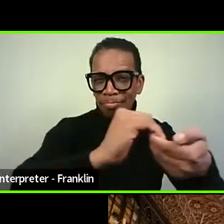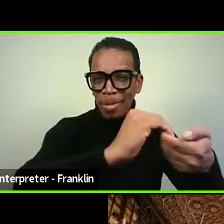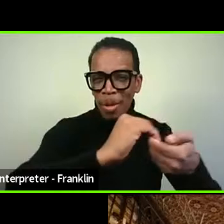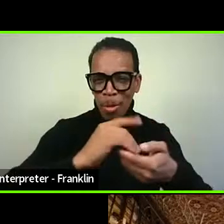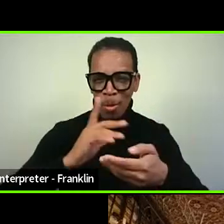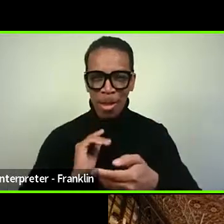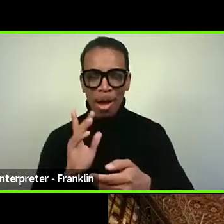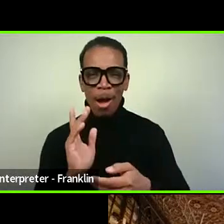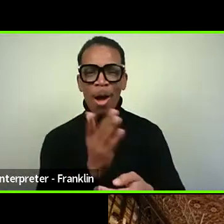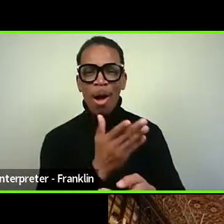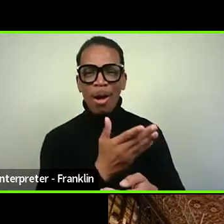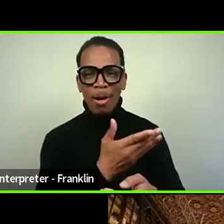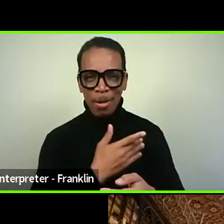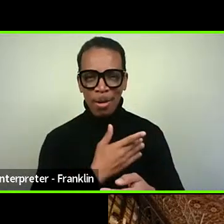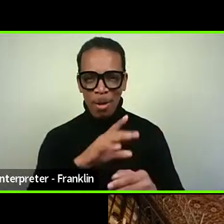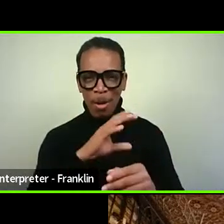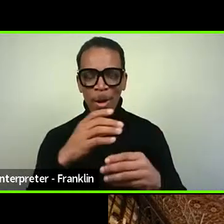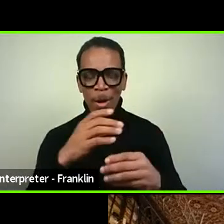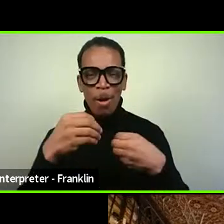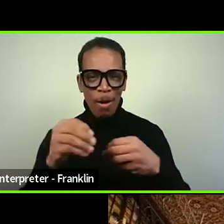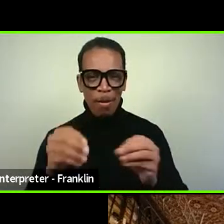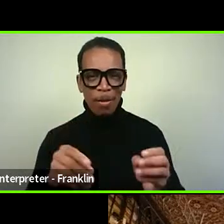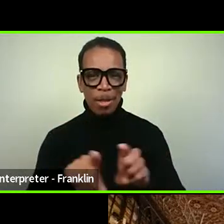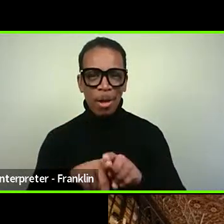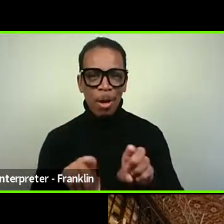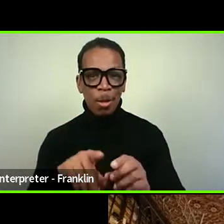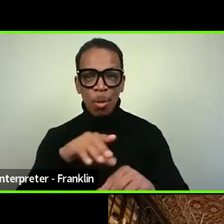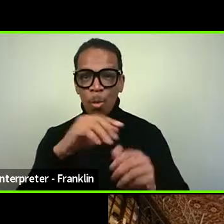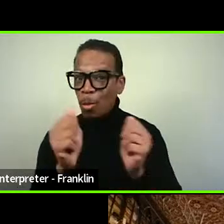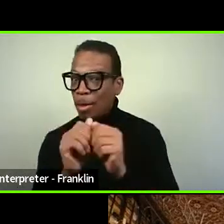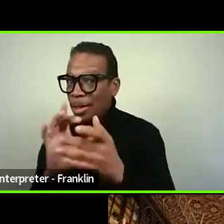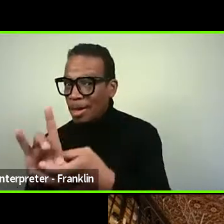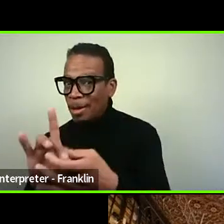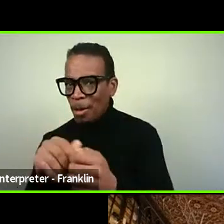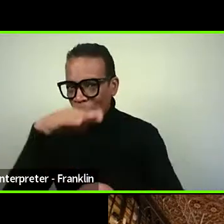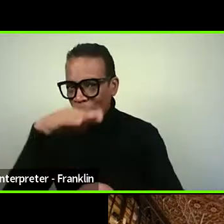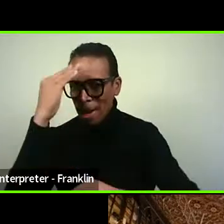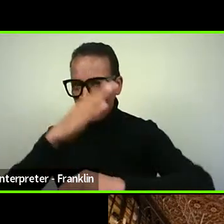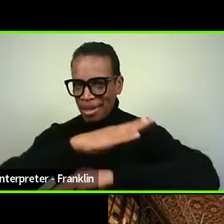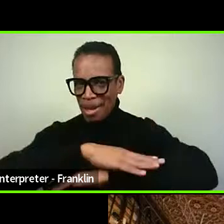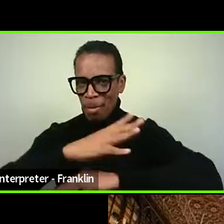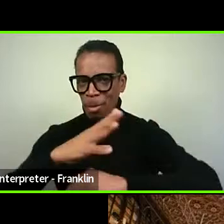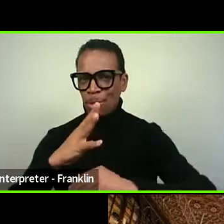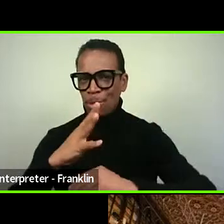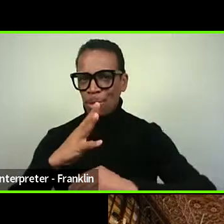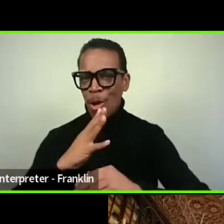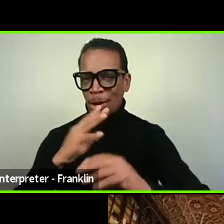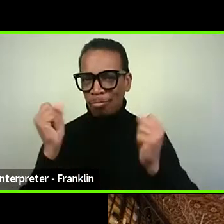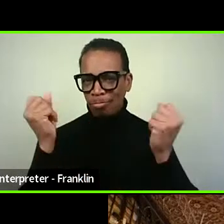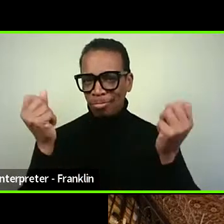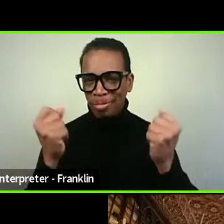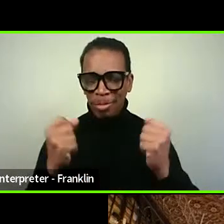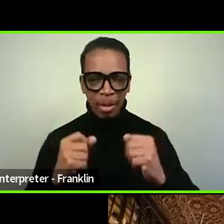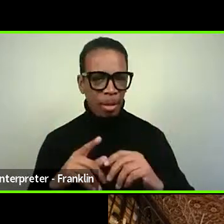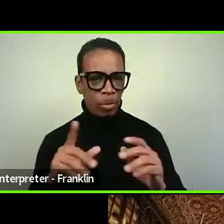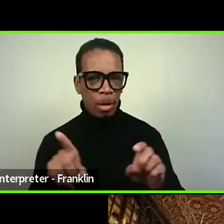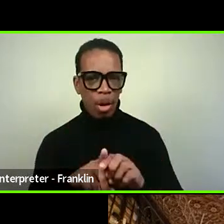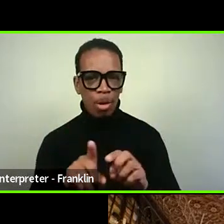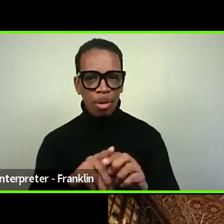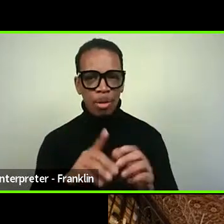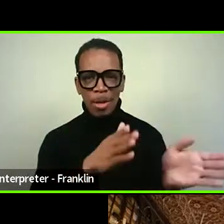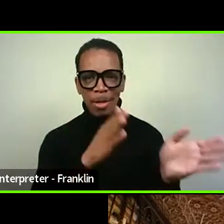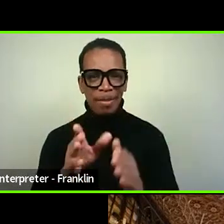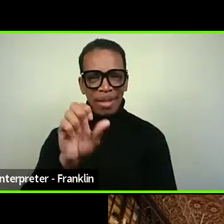and North Hennepin College and Academic Black Table Talk. We also have with us today Stephen